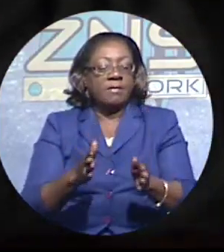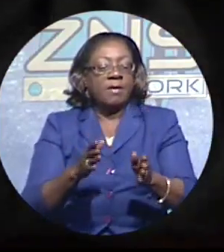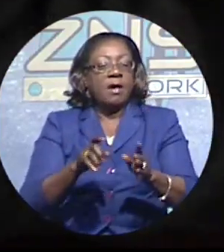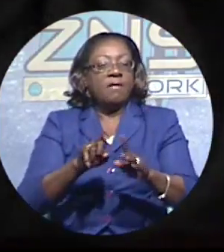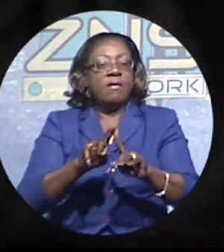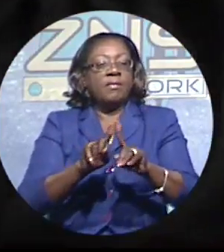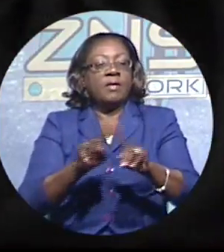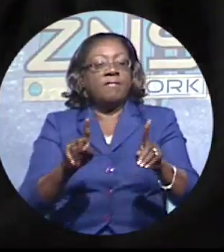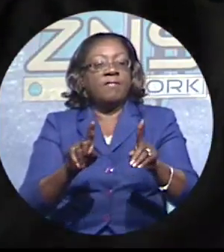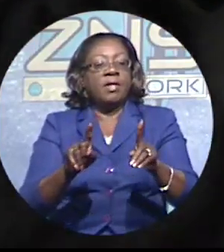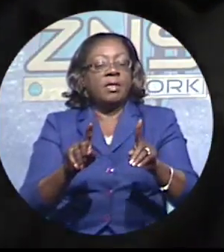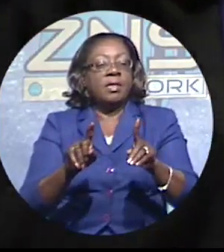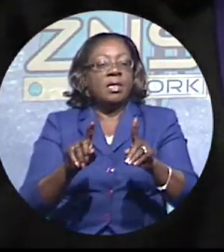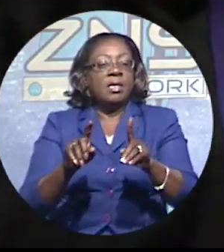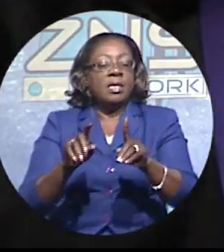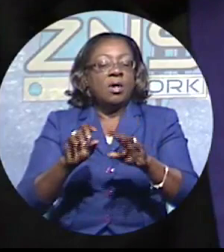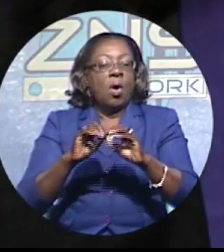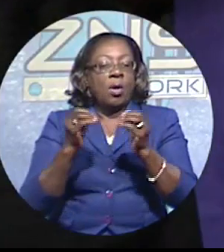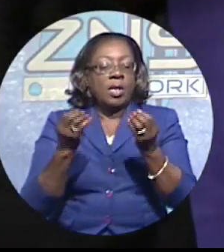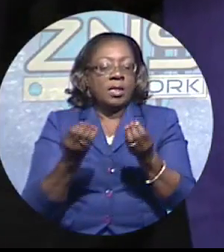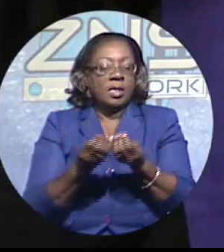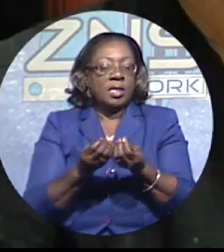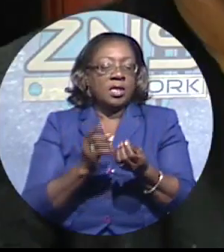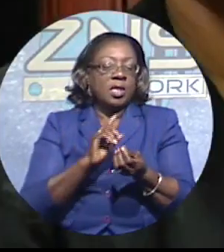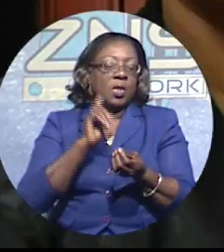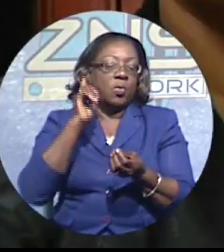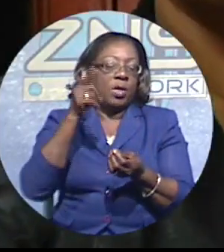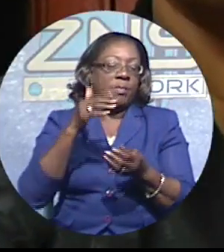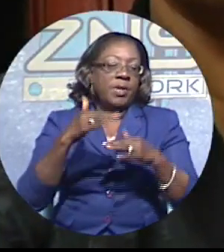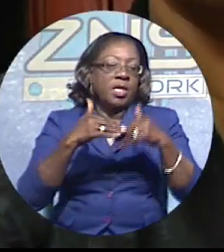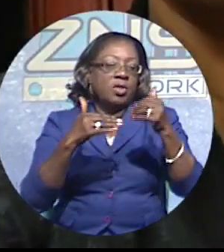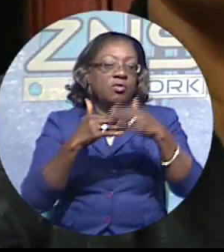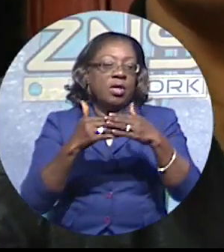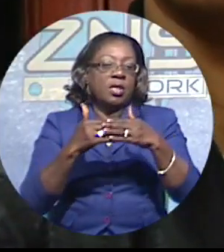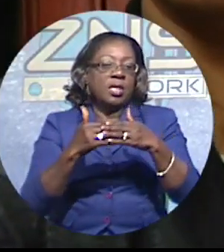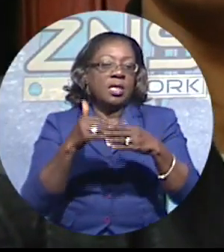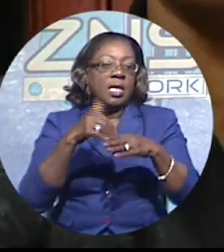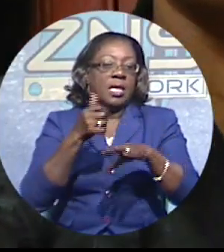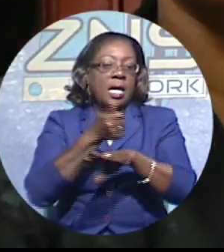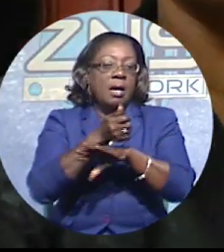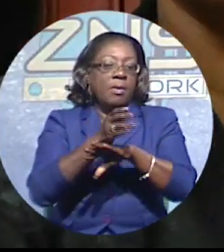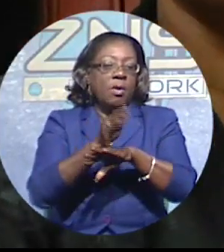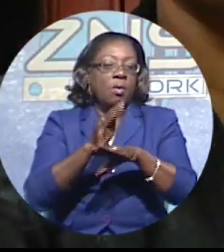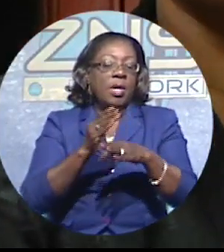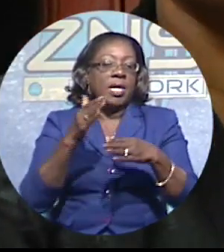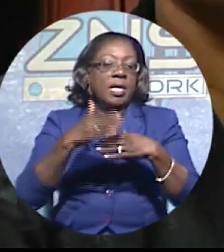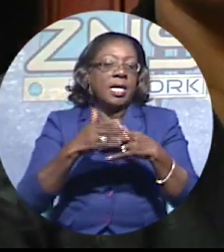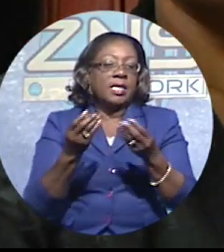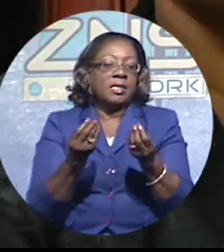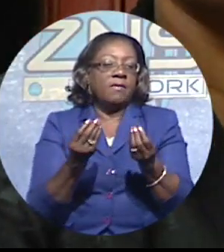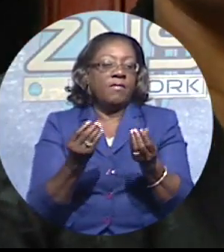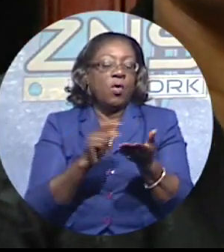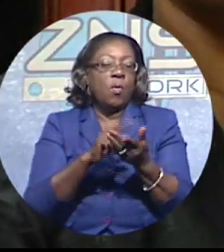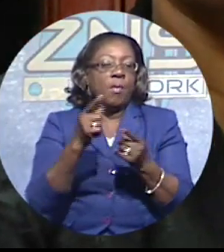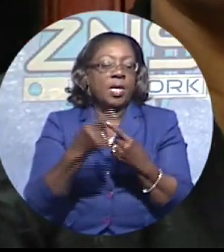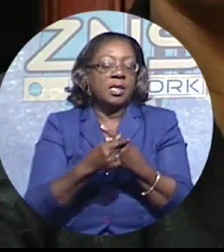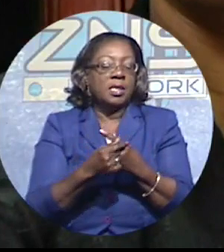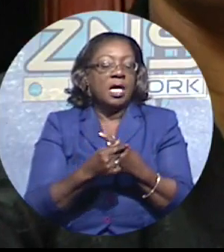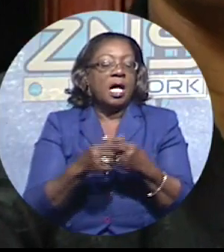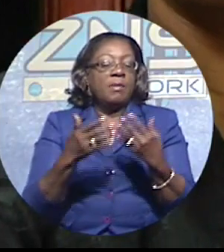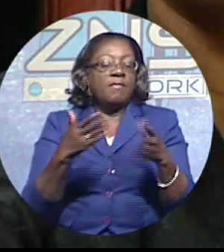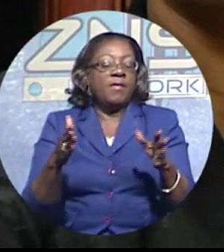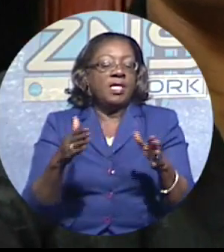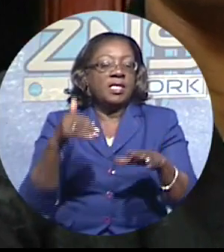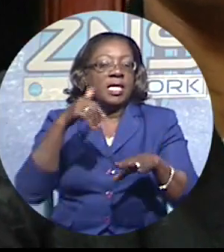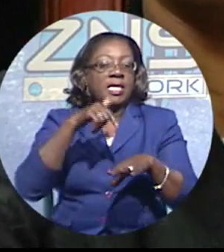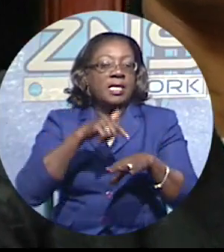government agencies. The statue will be crafted and constructed in Abaco over the next few months and is set to be complete just in time